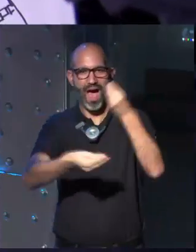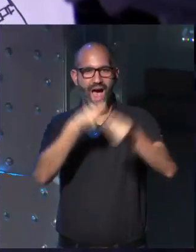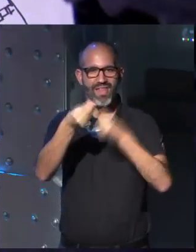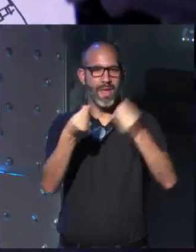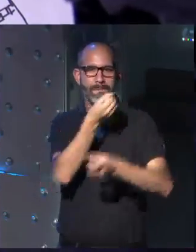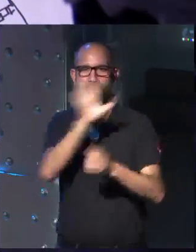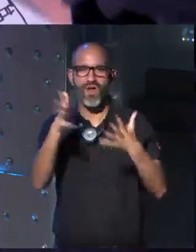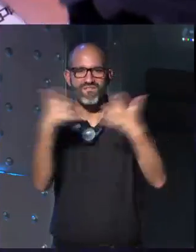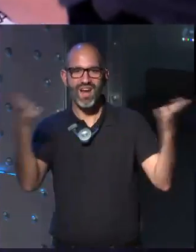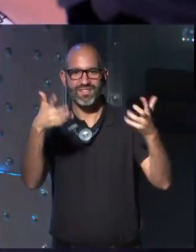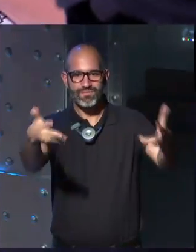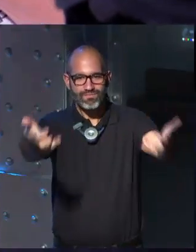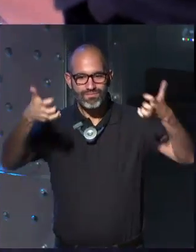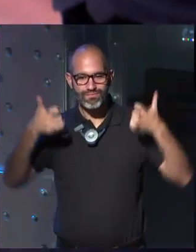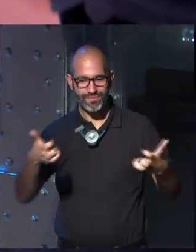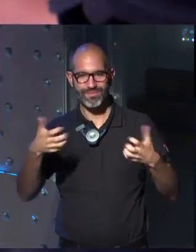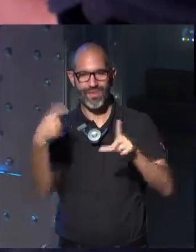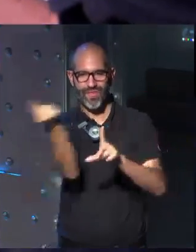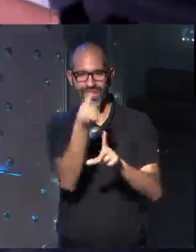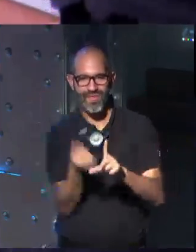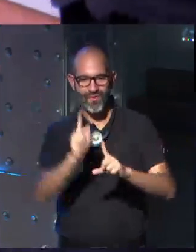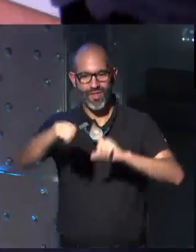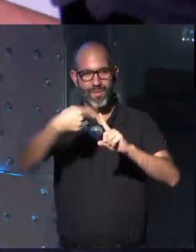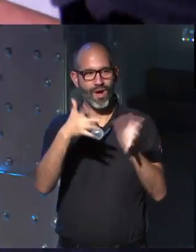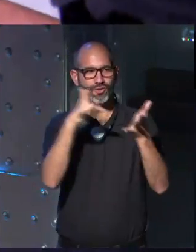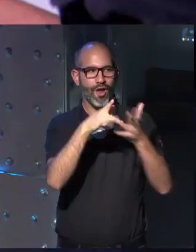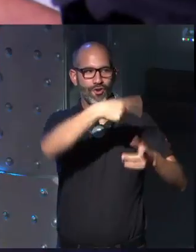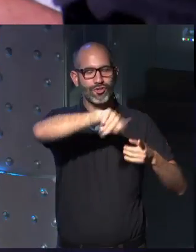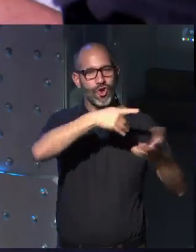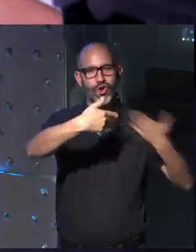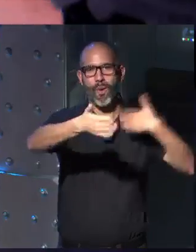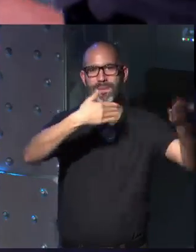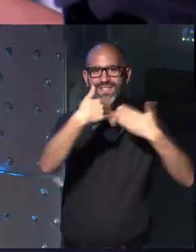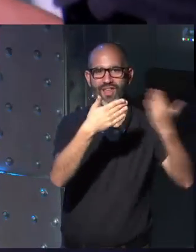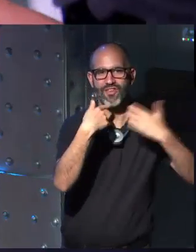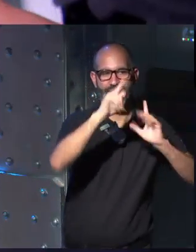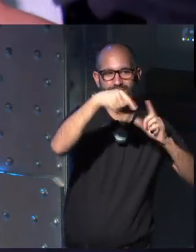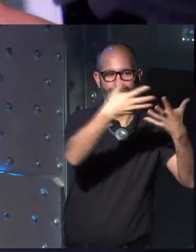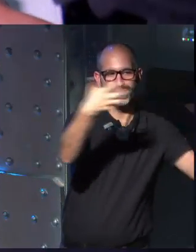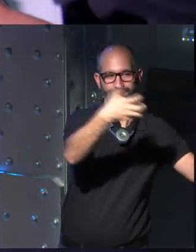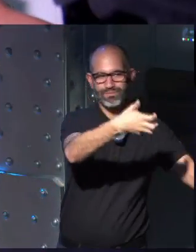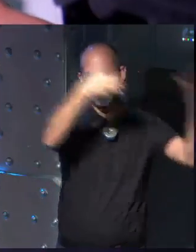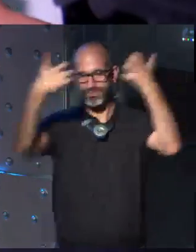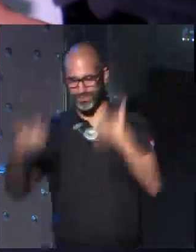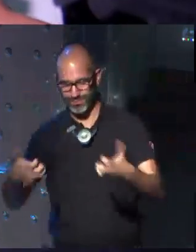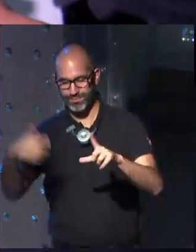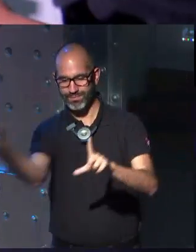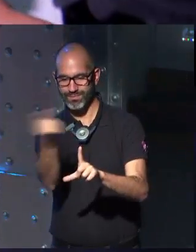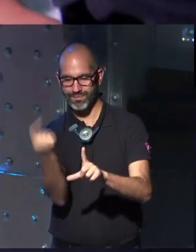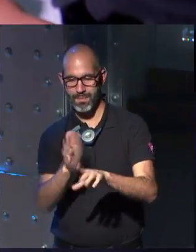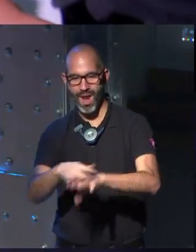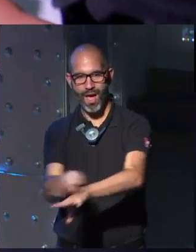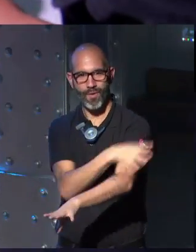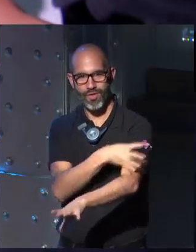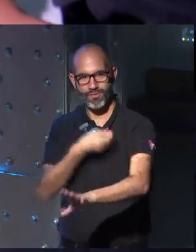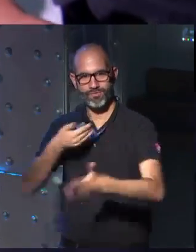gets the best sentences, the best part of our conversations, and draws them on paper, which is another way of